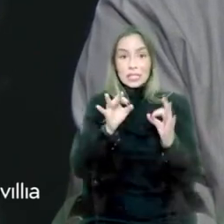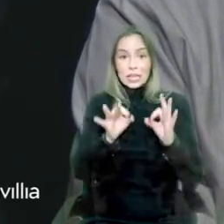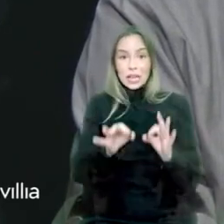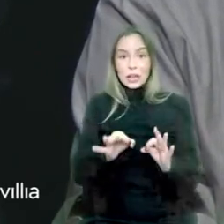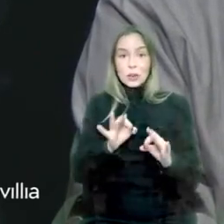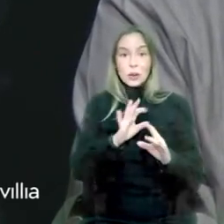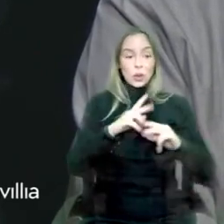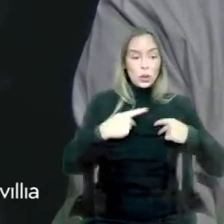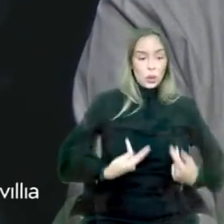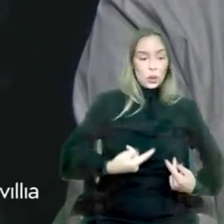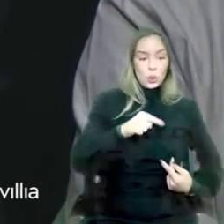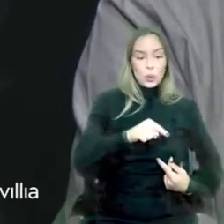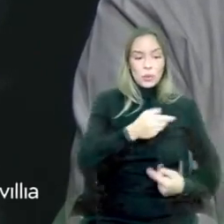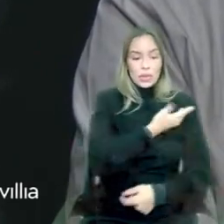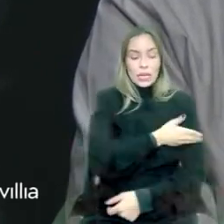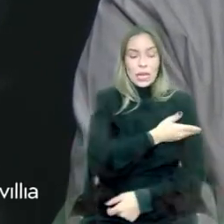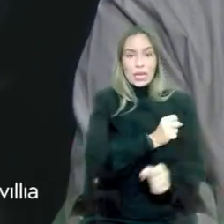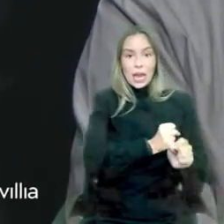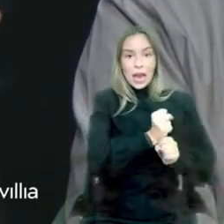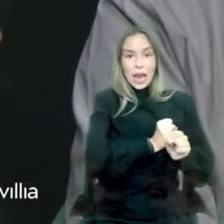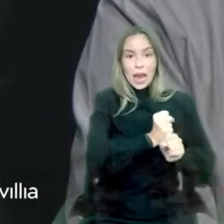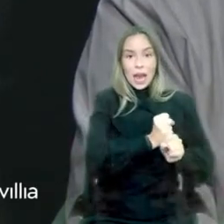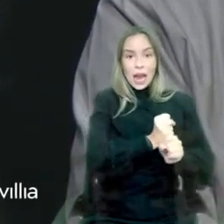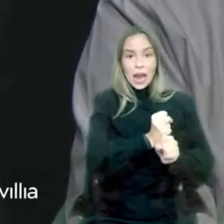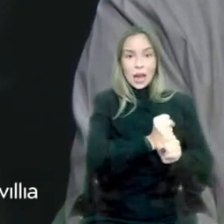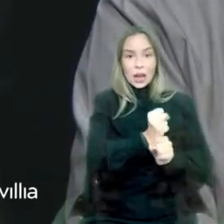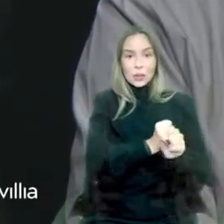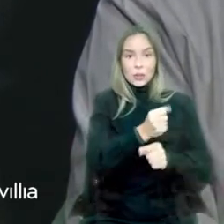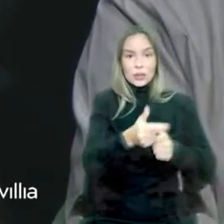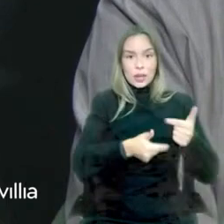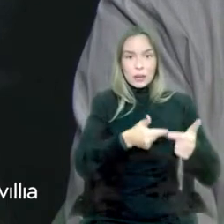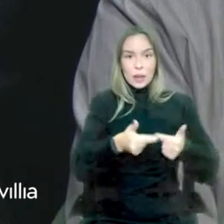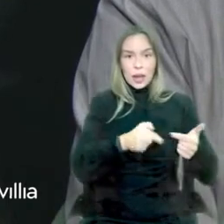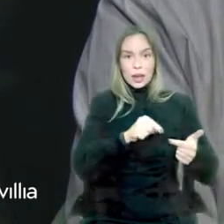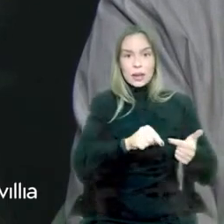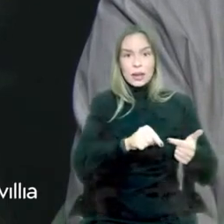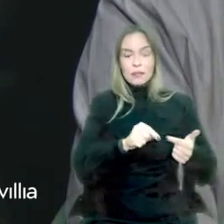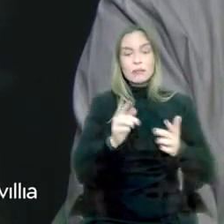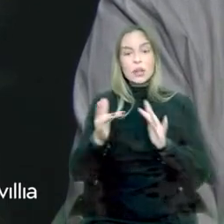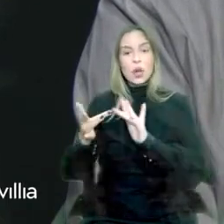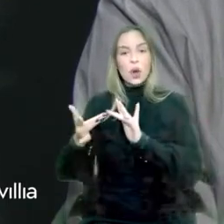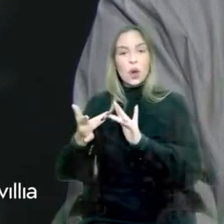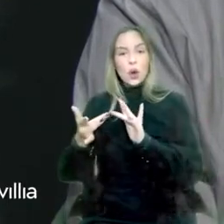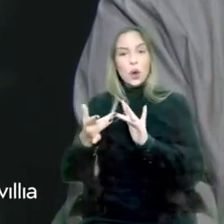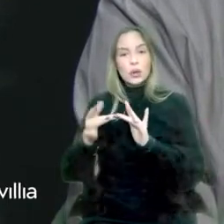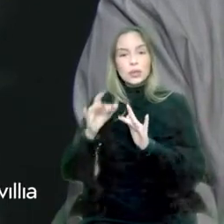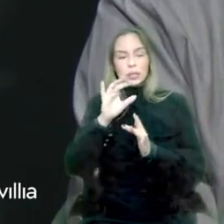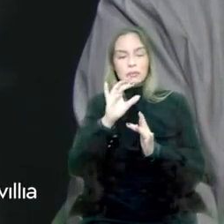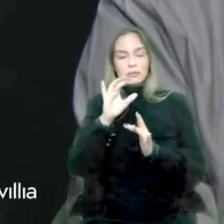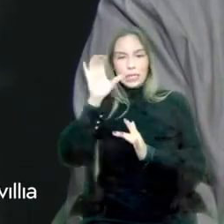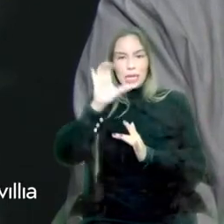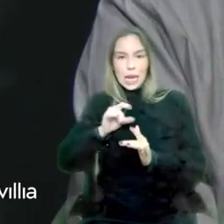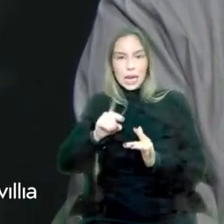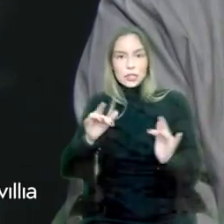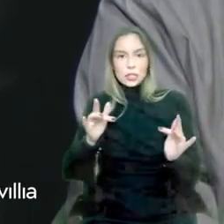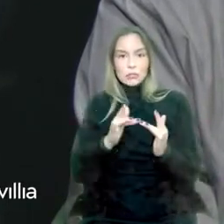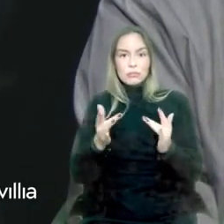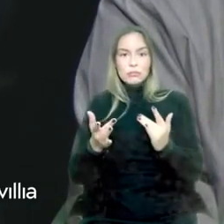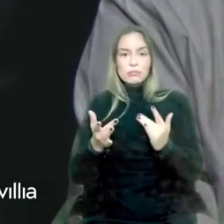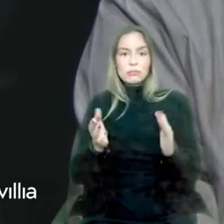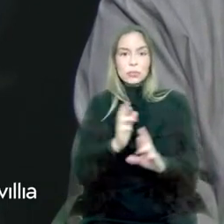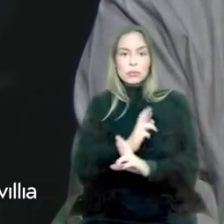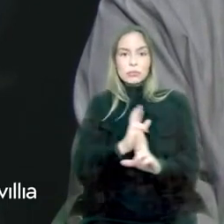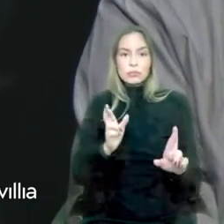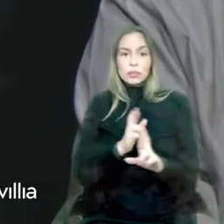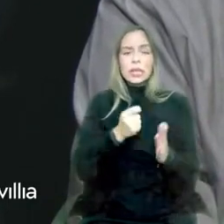years working and interacting with their customers. And they tried using artificial intelligence to answer